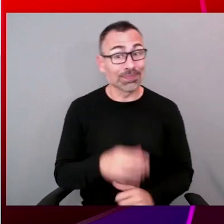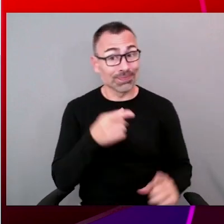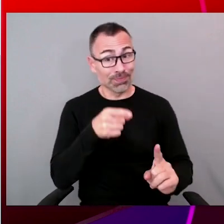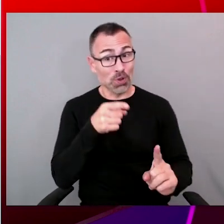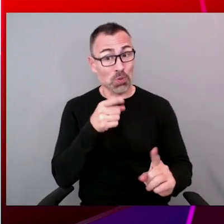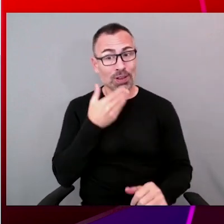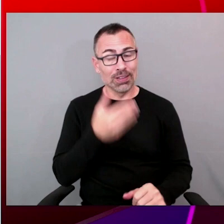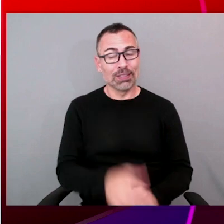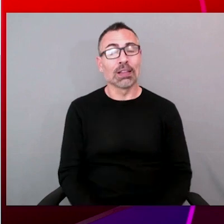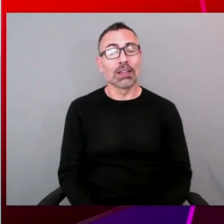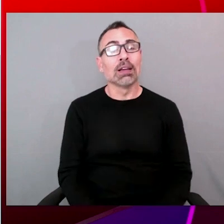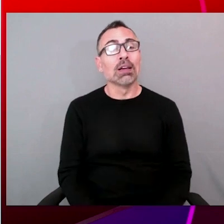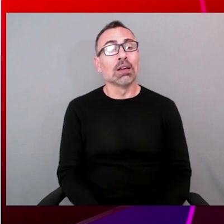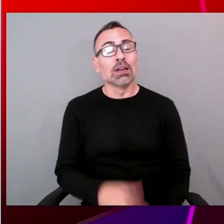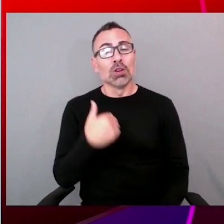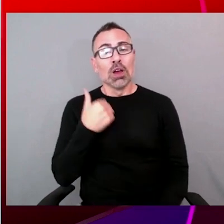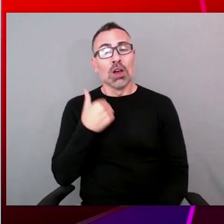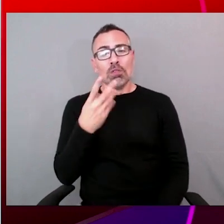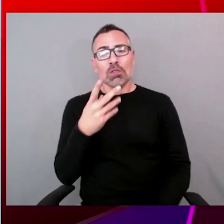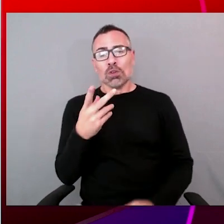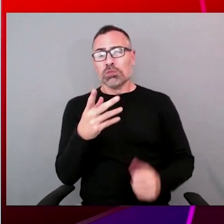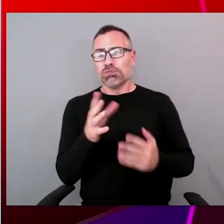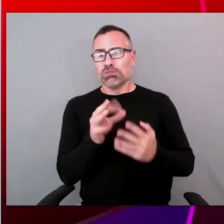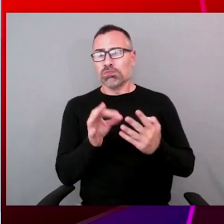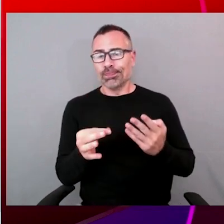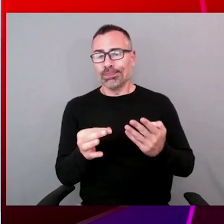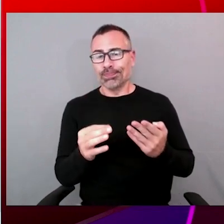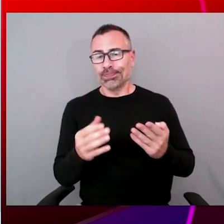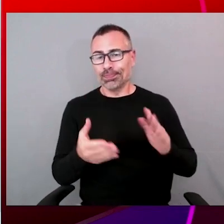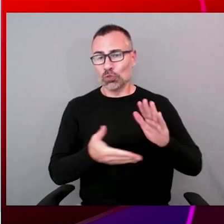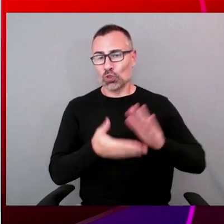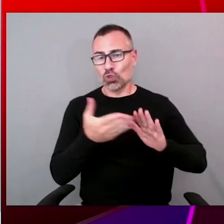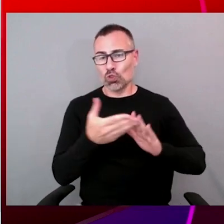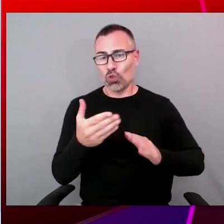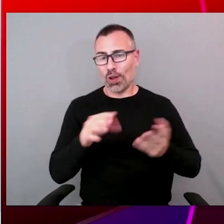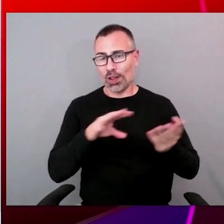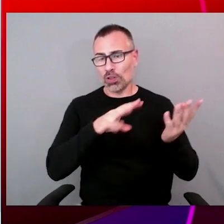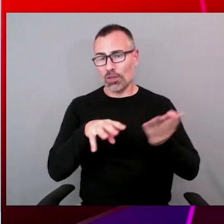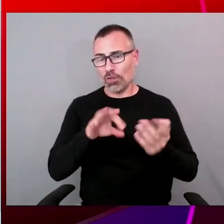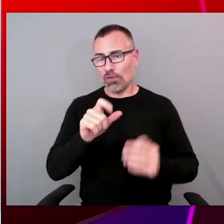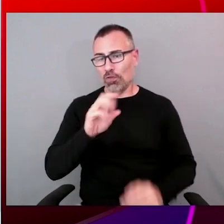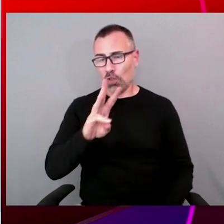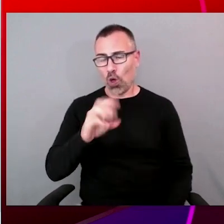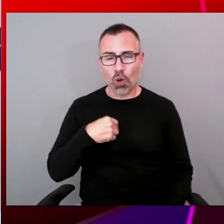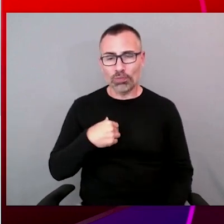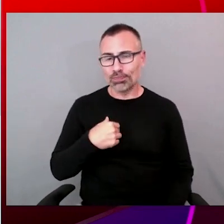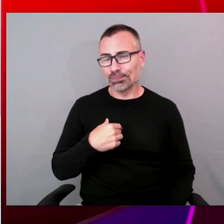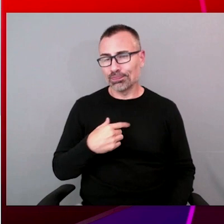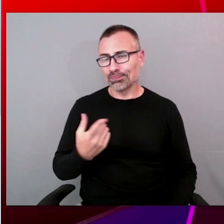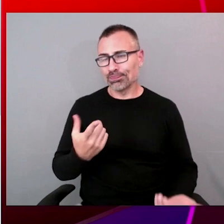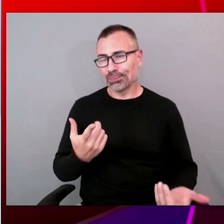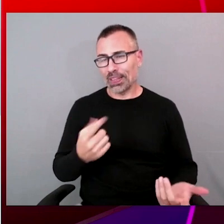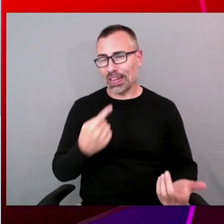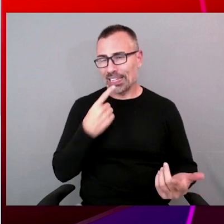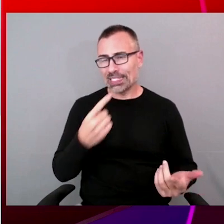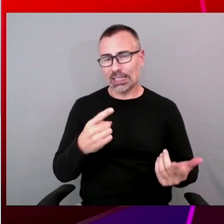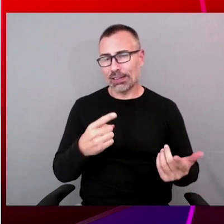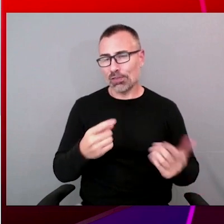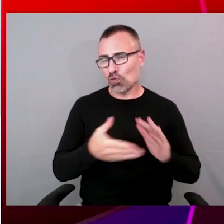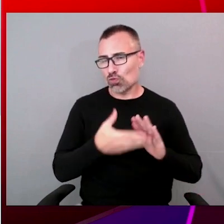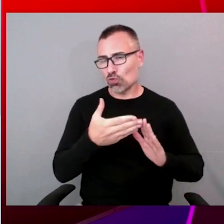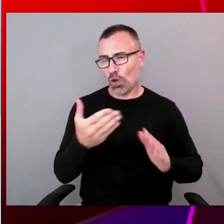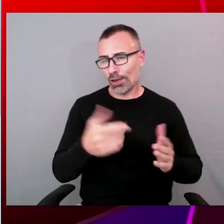few options to run your flow. So I just chose run on demand. There's also ways to run it on schedule or event